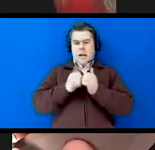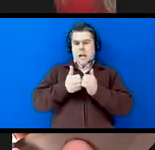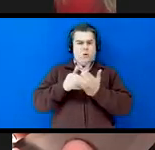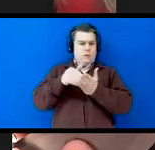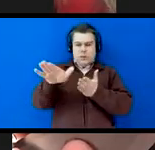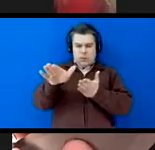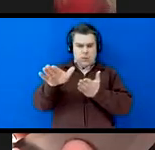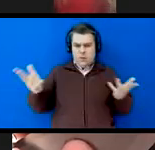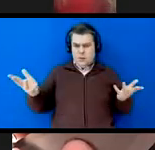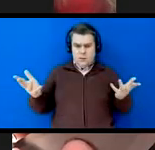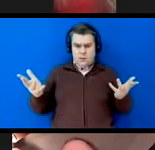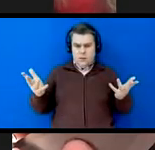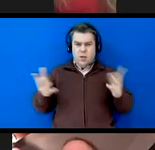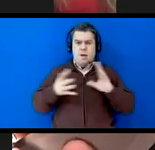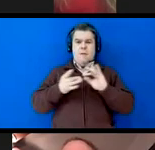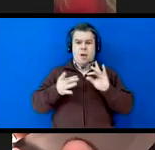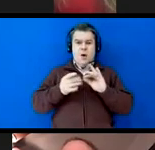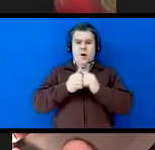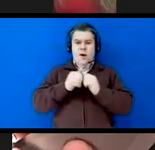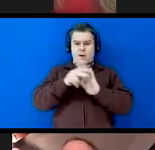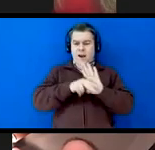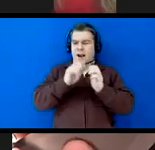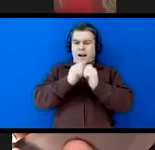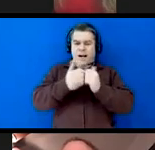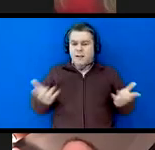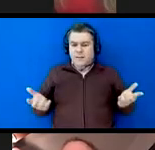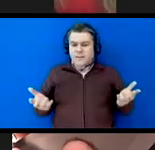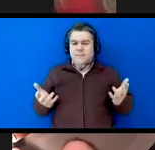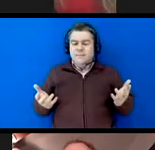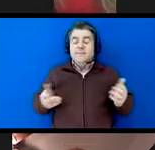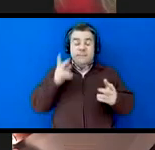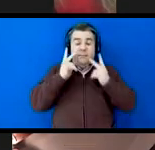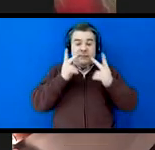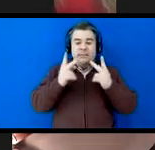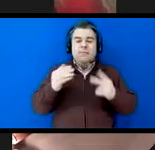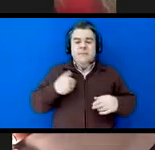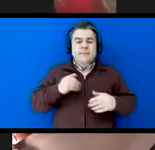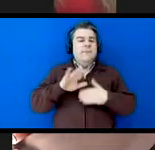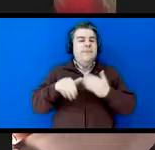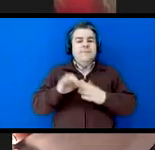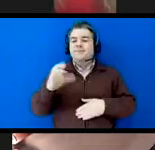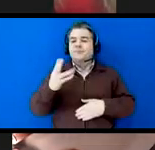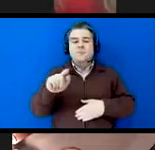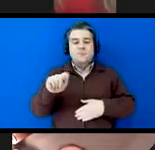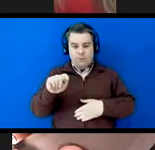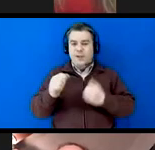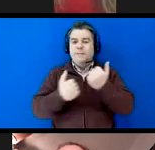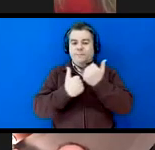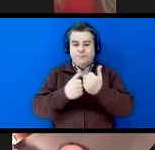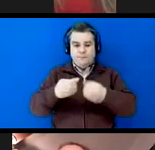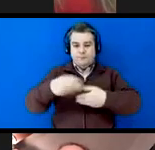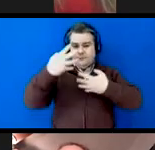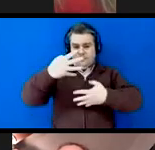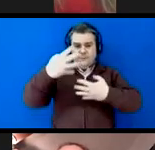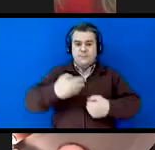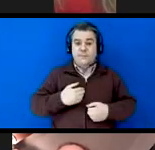or how you want to send that message with that video. And as you can see, I have all of the chat apps that we support loaded. the app